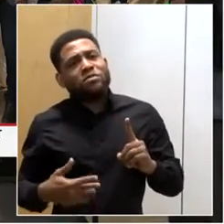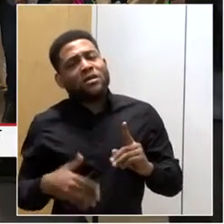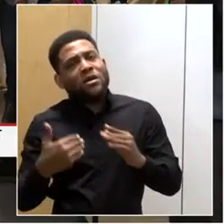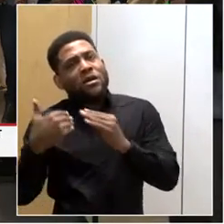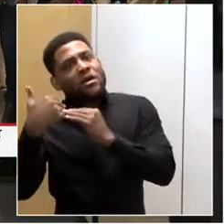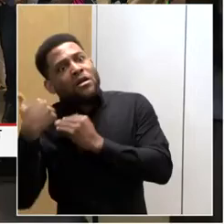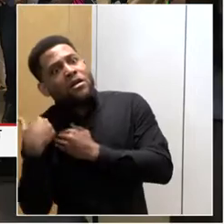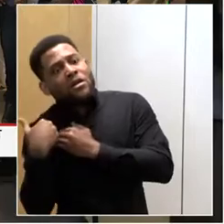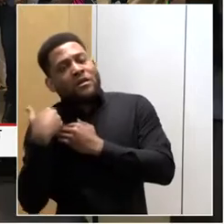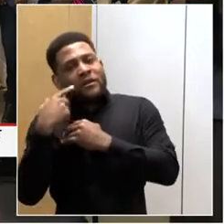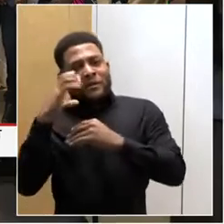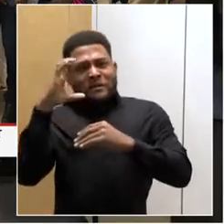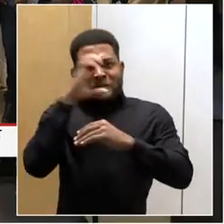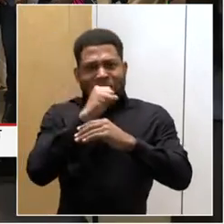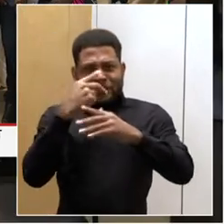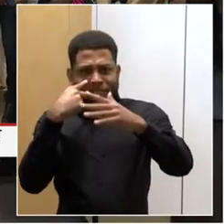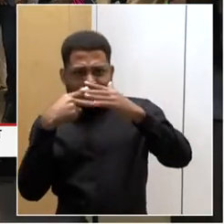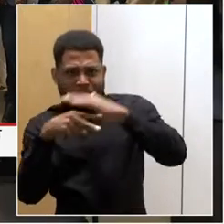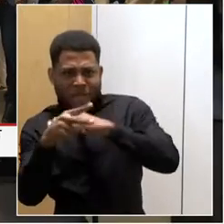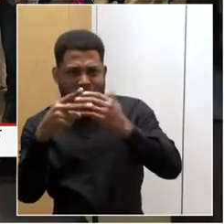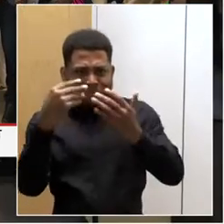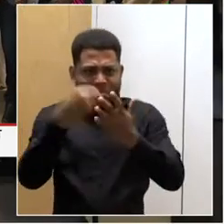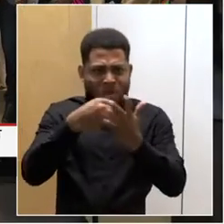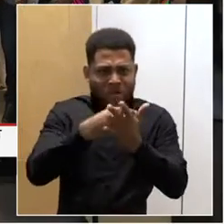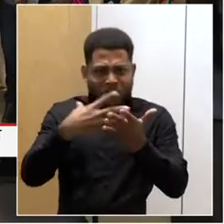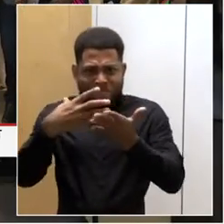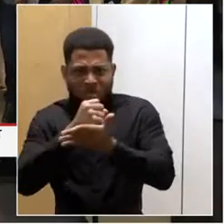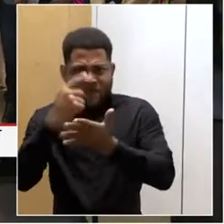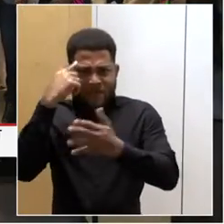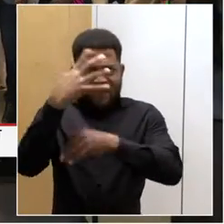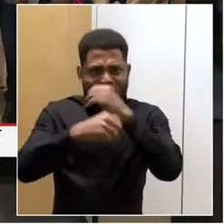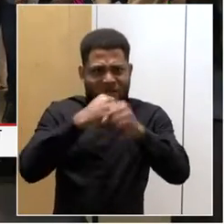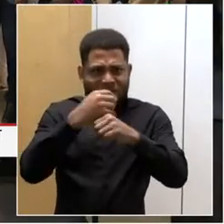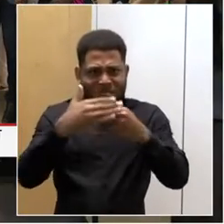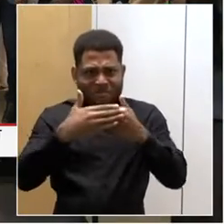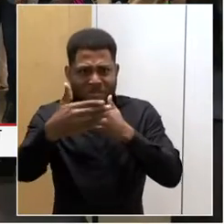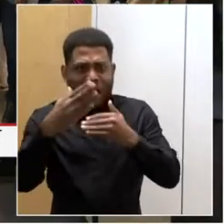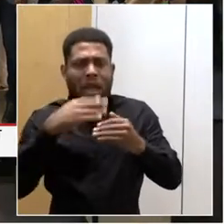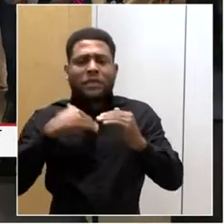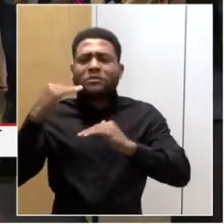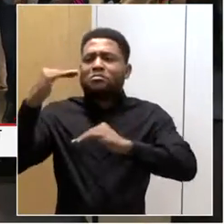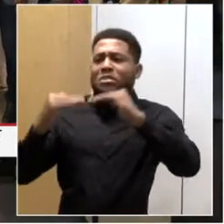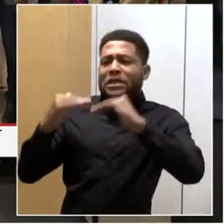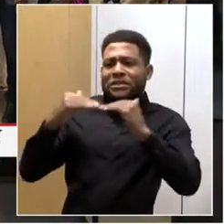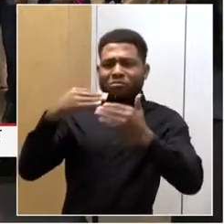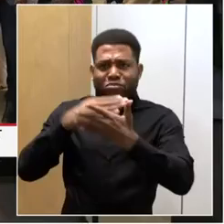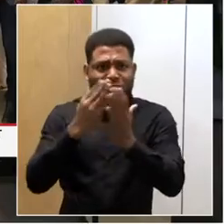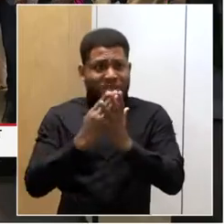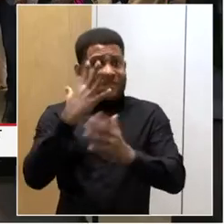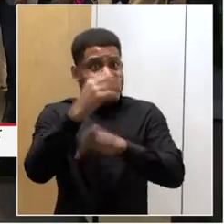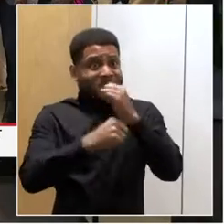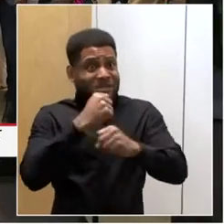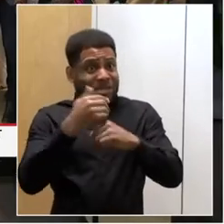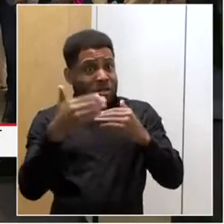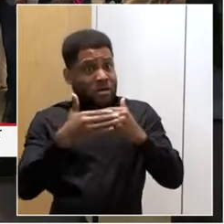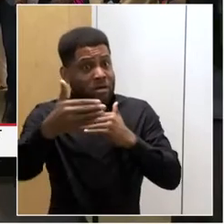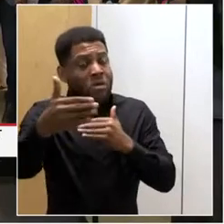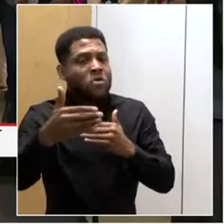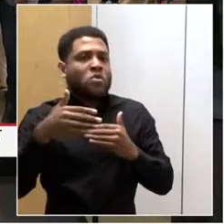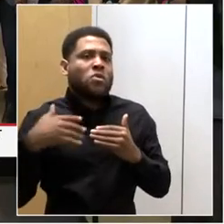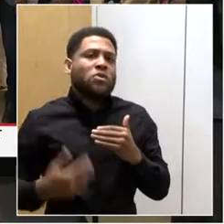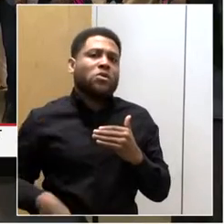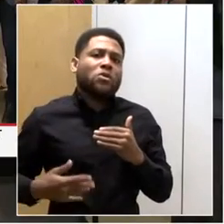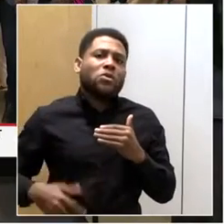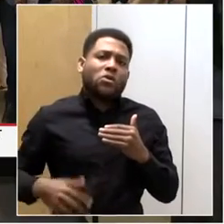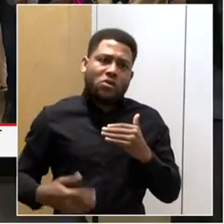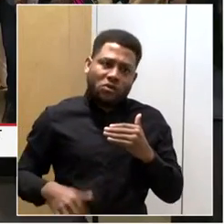going to be 5 years from now and balancing the budget 5 years from now. That's what